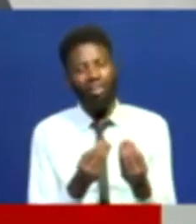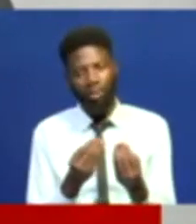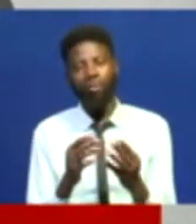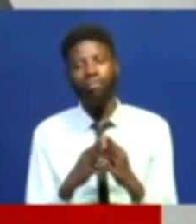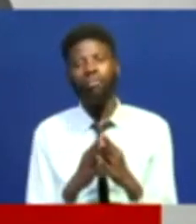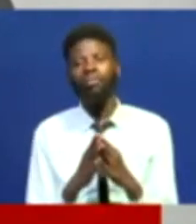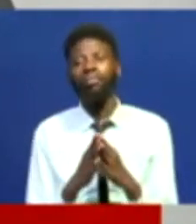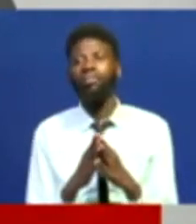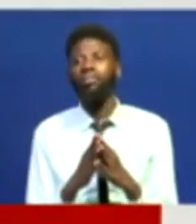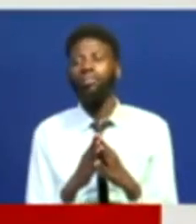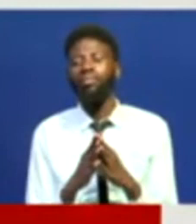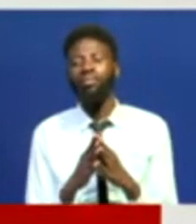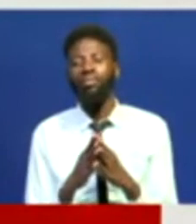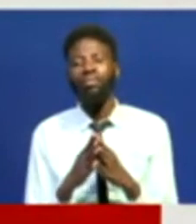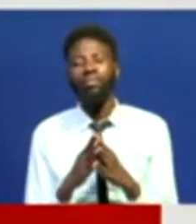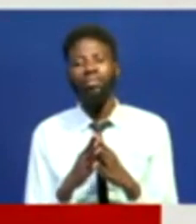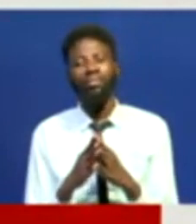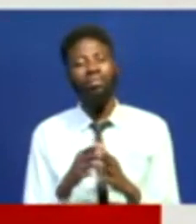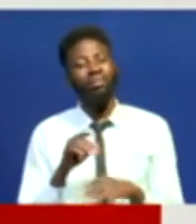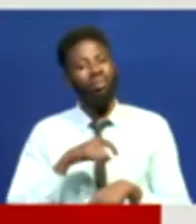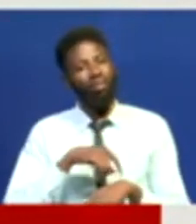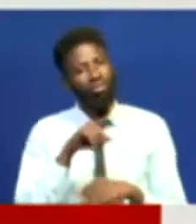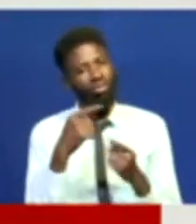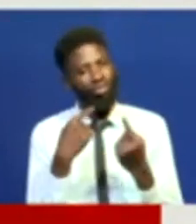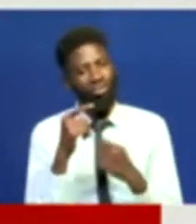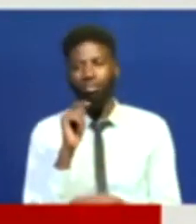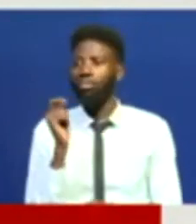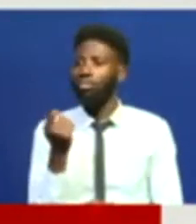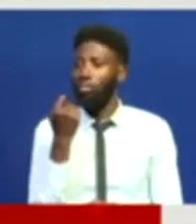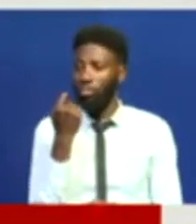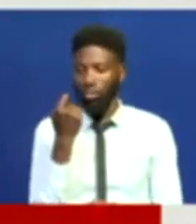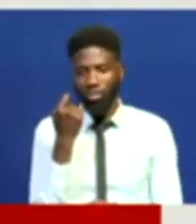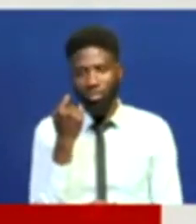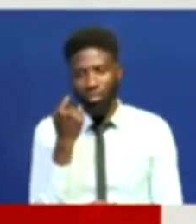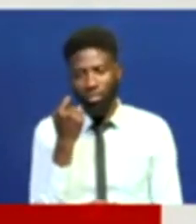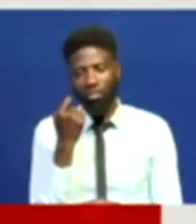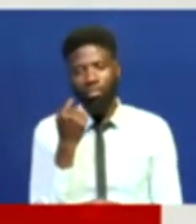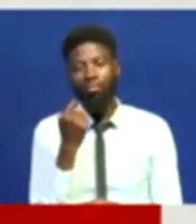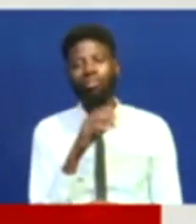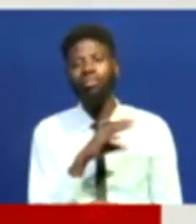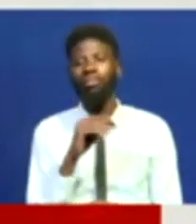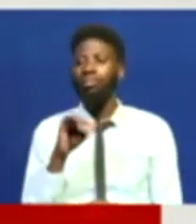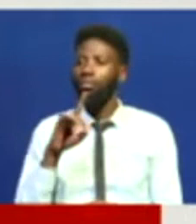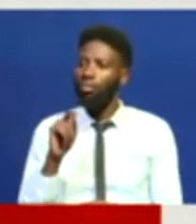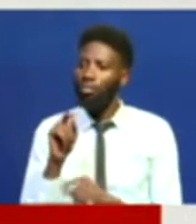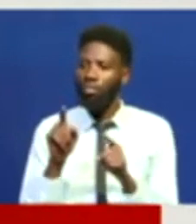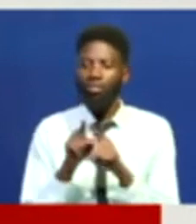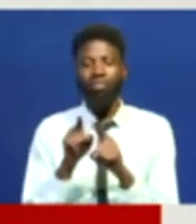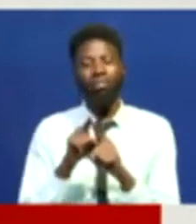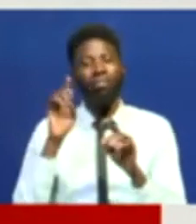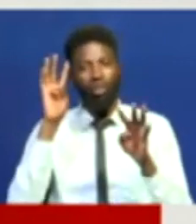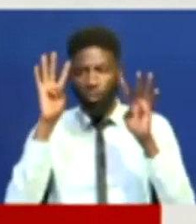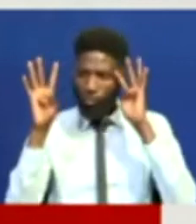enough. Mm-hmm. Yes. You see, I mean, when you talk about Kenya and ICT and innovation, you know, Kenya